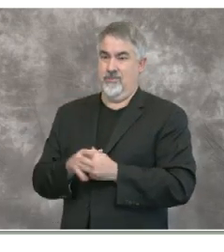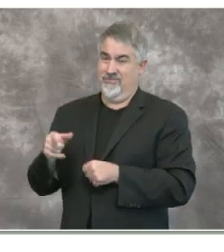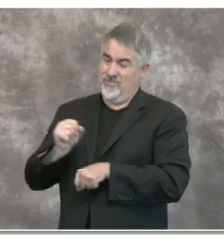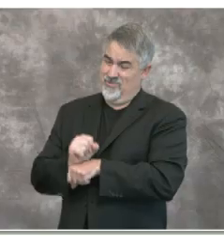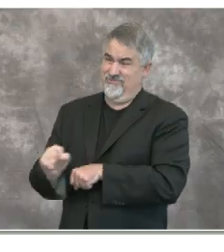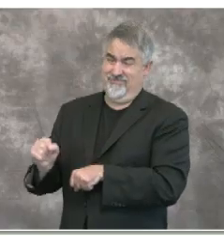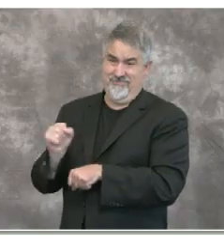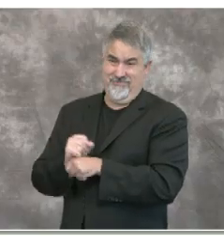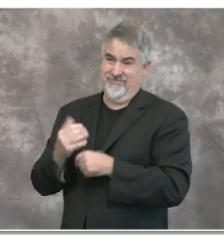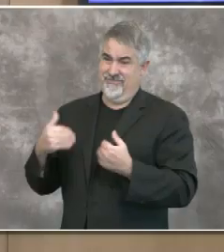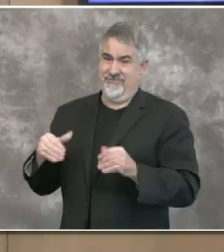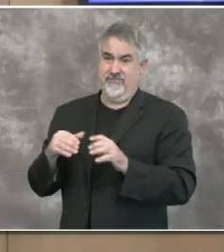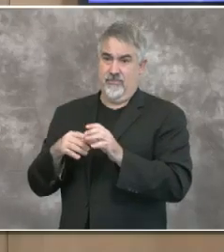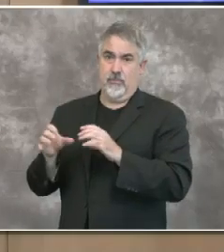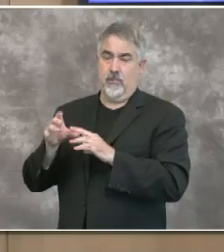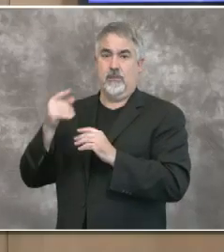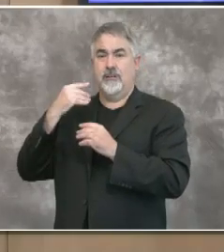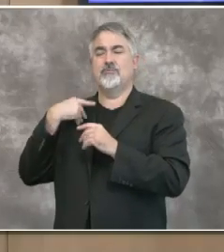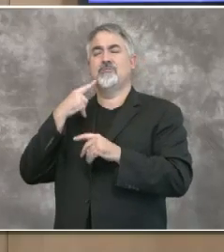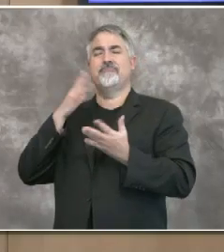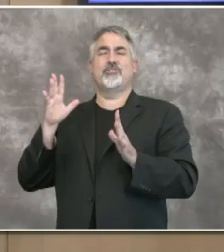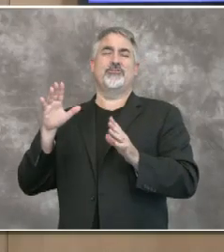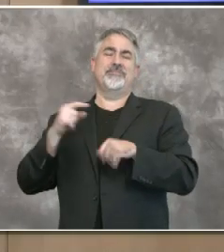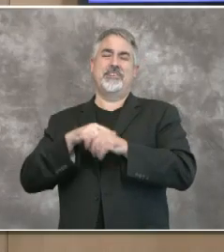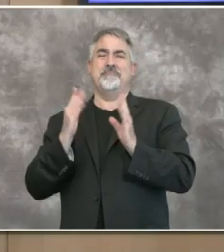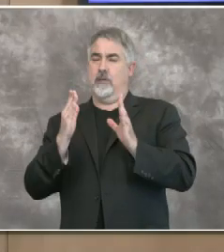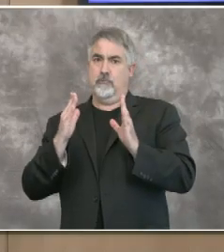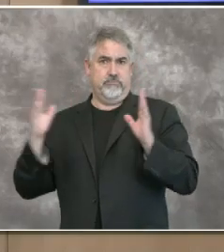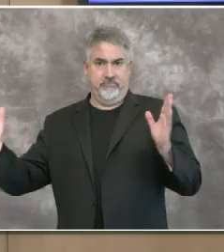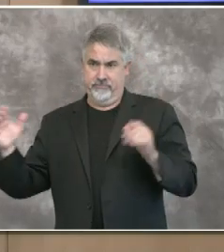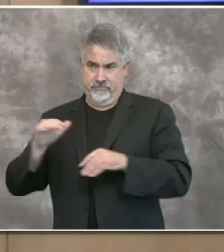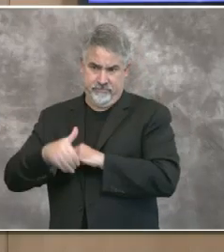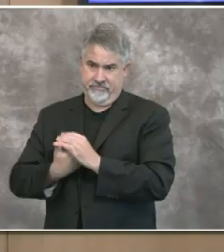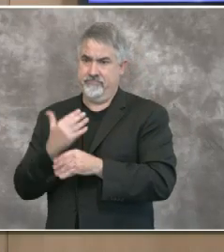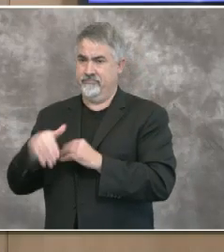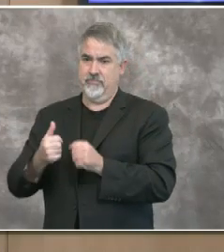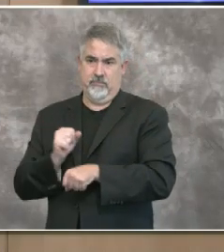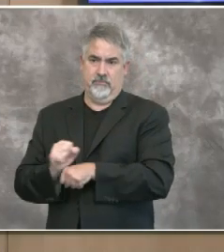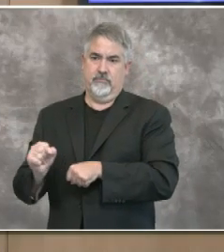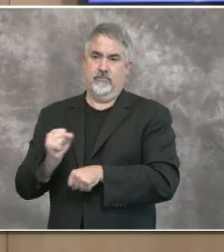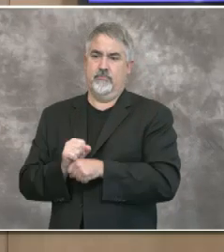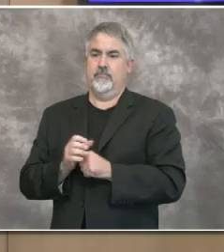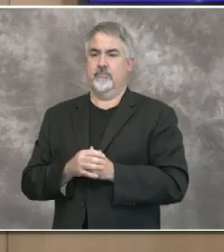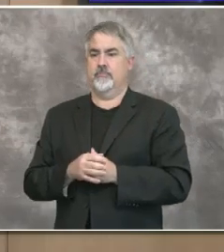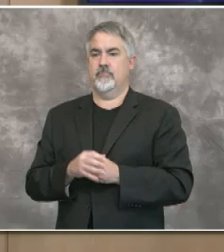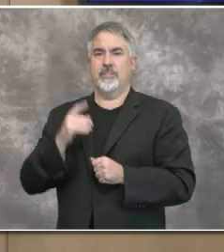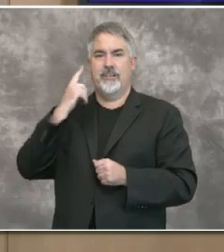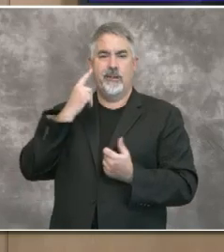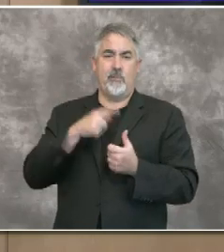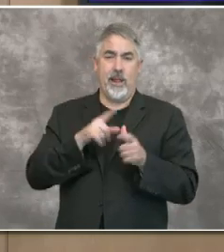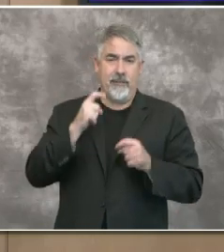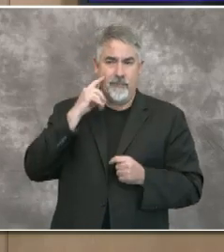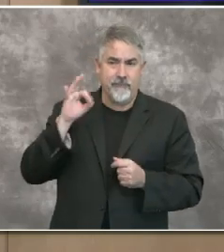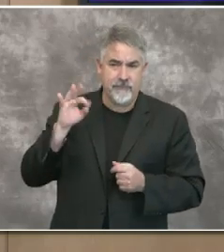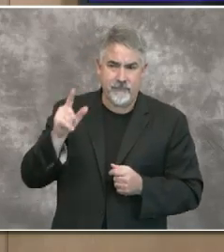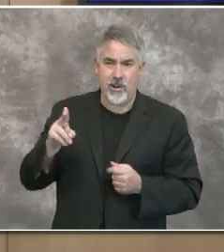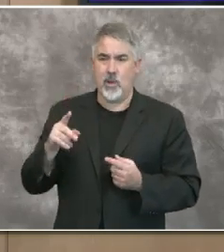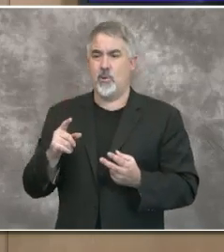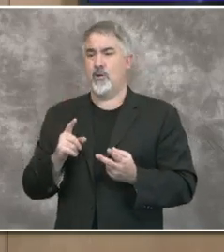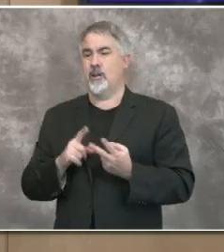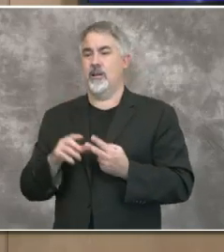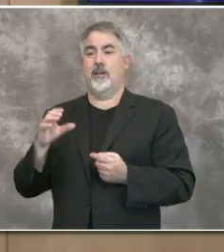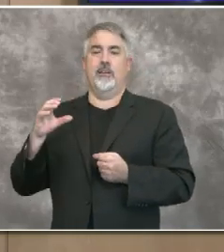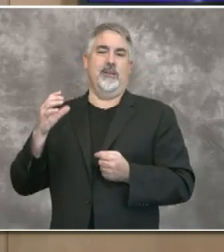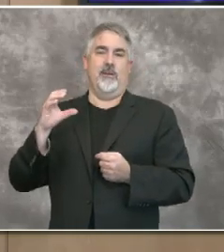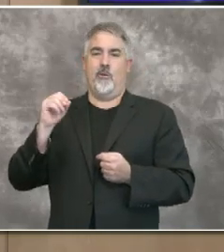testing for a variety of other diseases, including the avian flu, plague, norovirus, HIV, rabies,